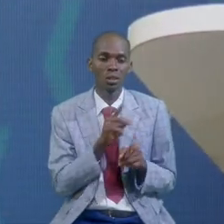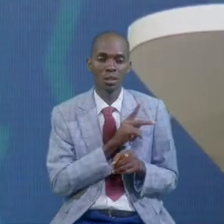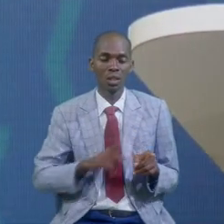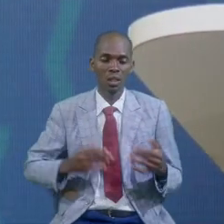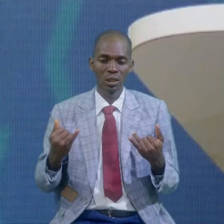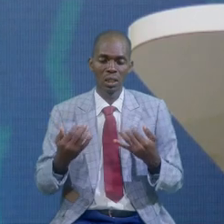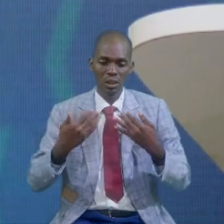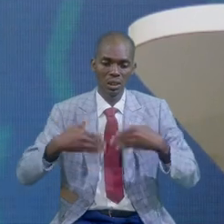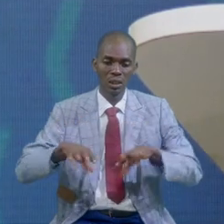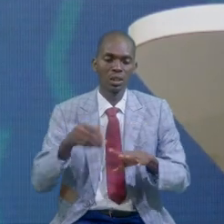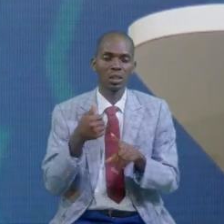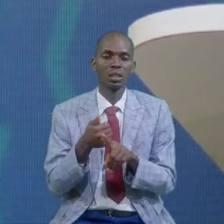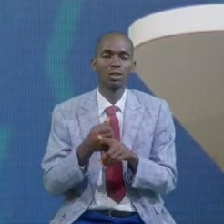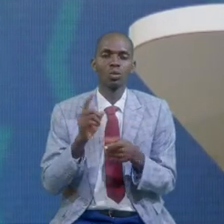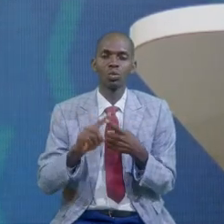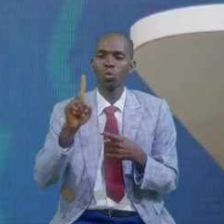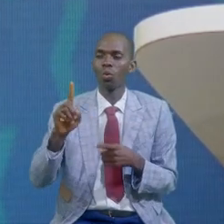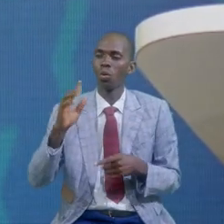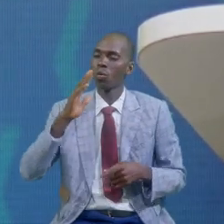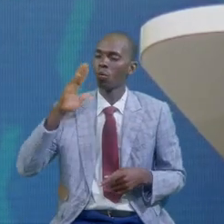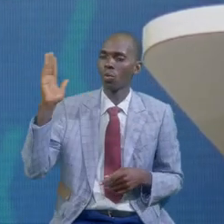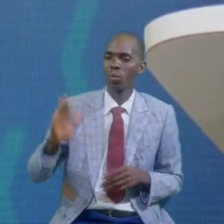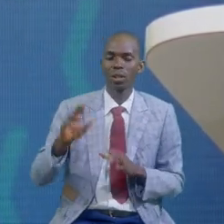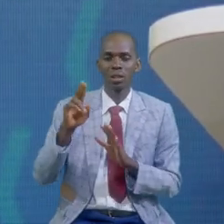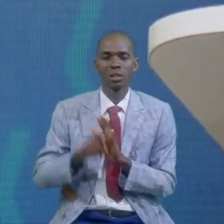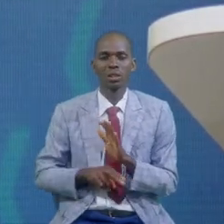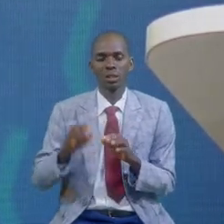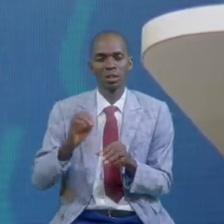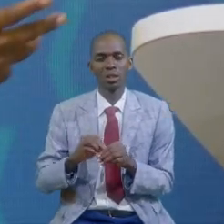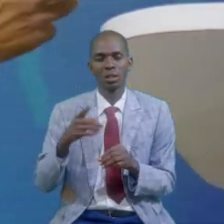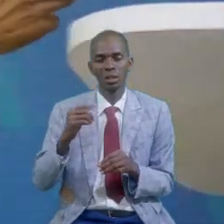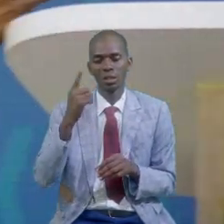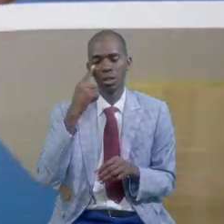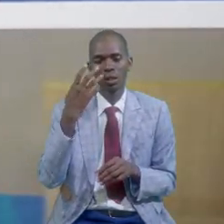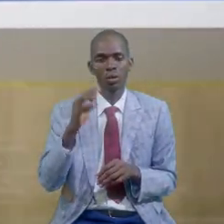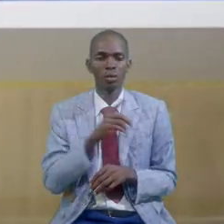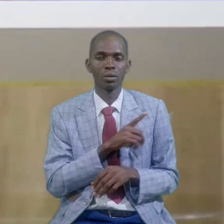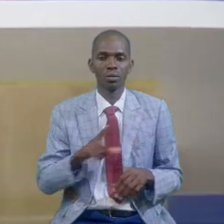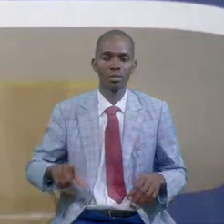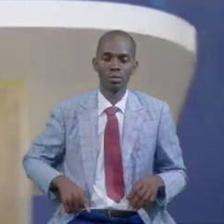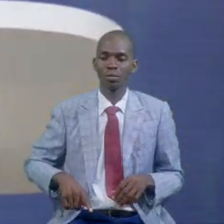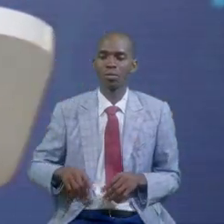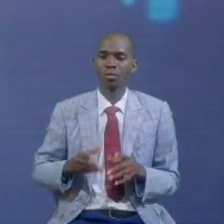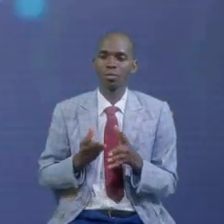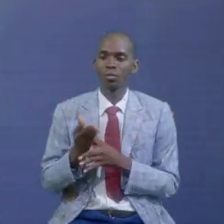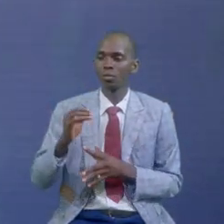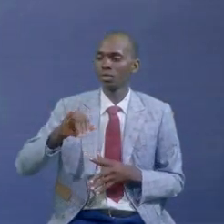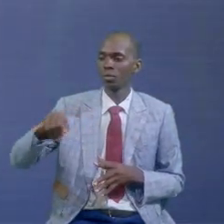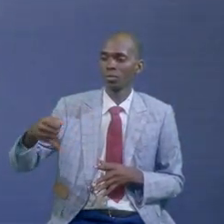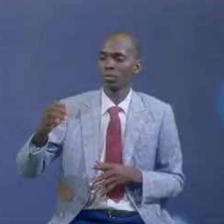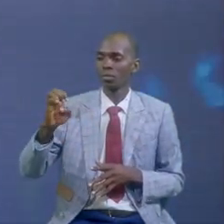to walk wickedness in the sight of the Lord, whom Jezebel, his